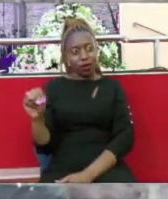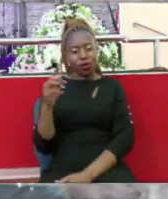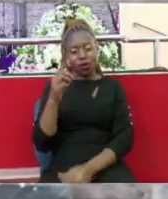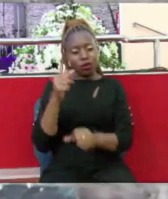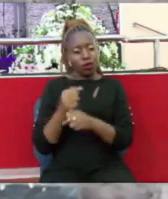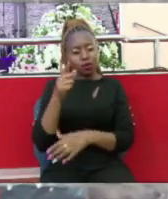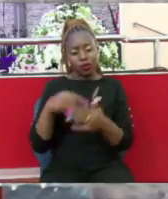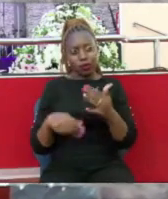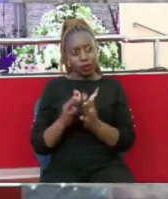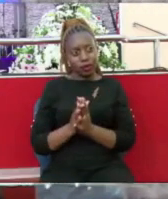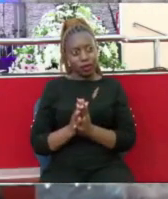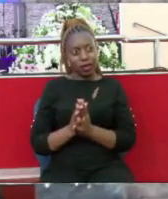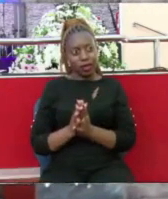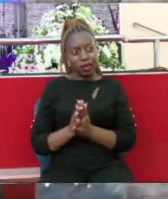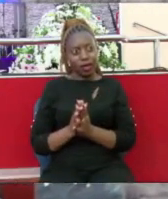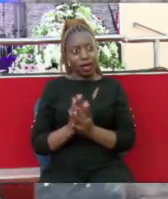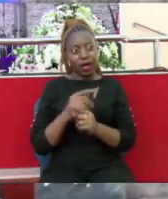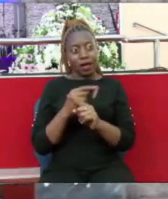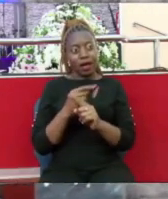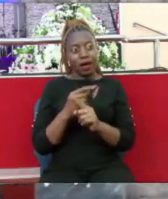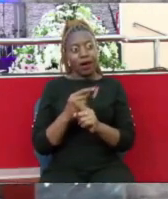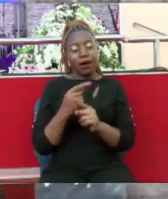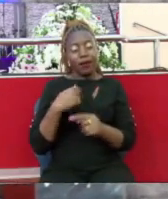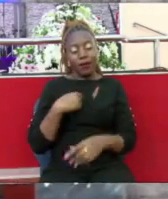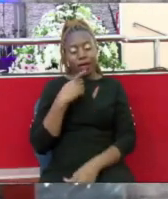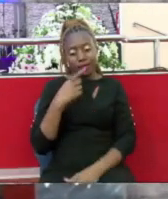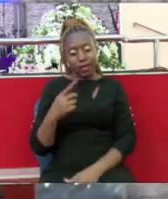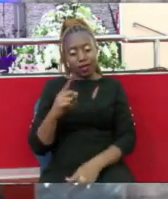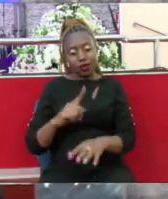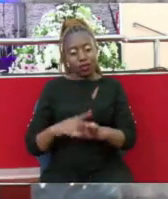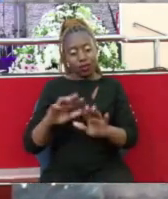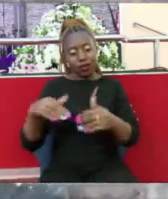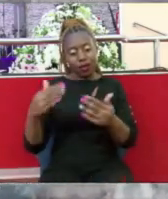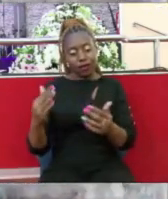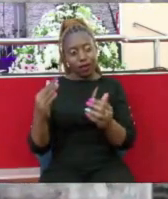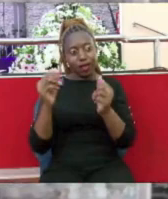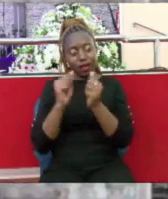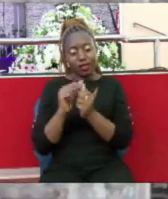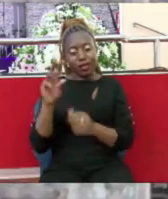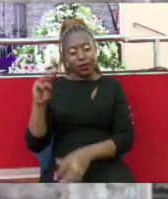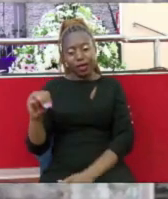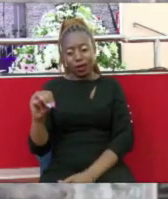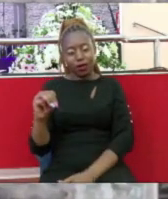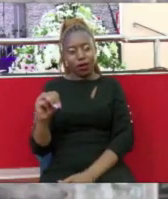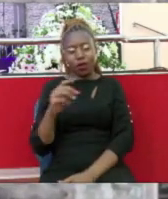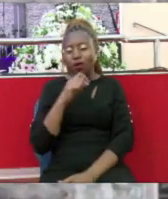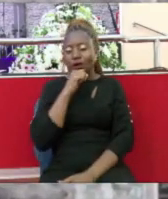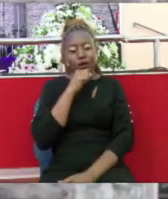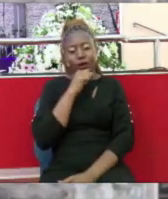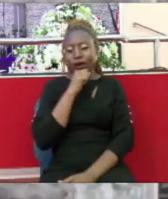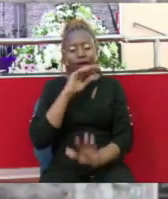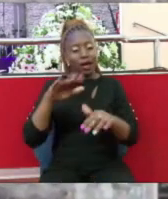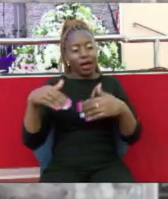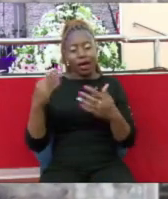how creative you are because of the number of ideas that will come on how to use the money. Utashangaa vipi ulivyo kwa sababu ile ideas zitakuja za kutumia zile pesa.